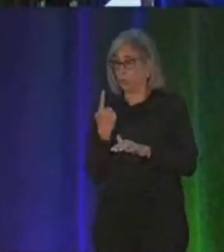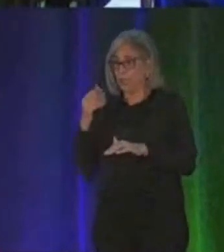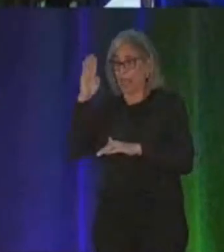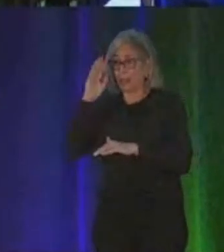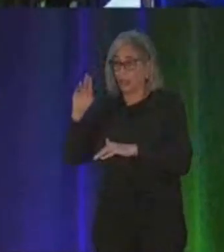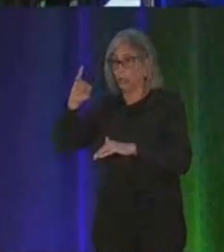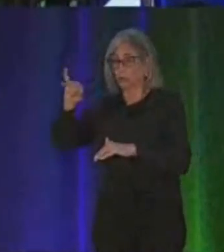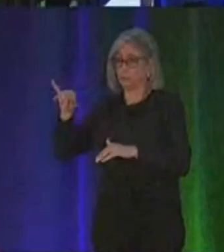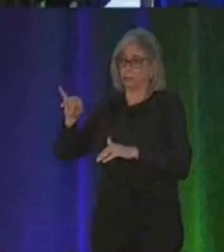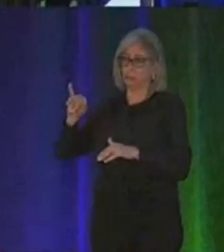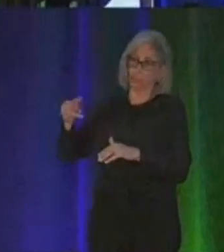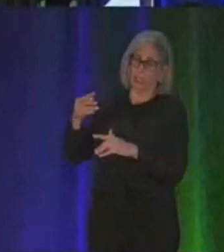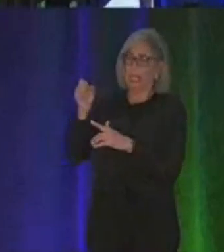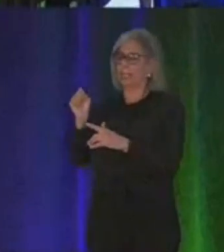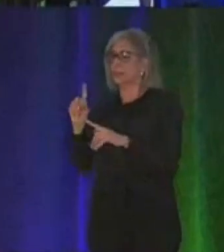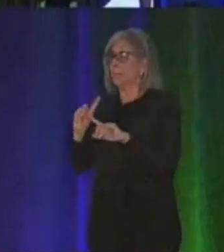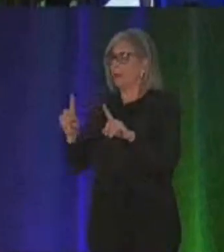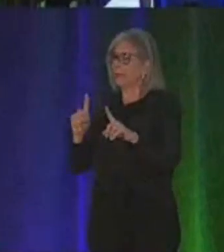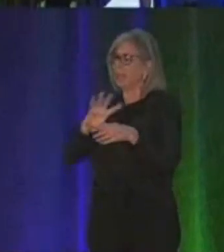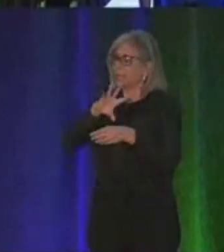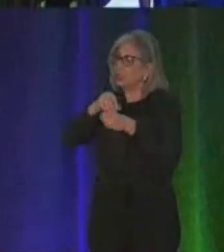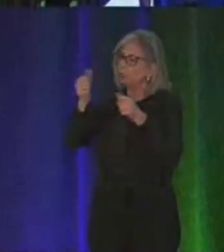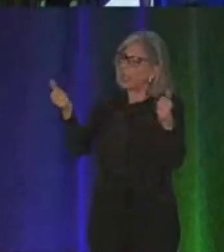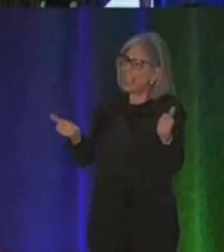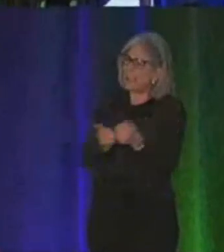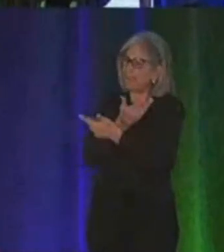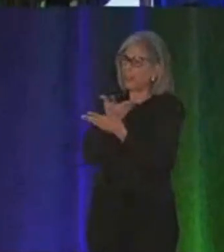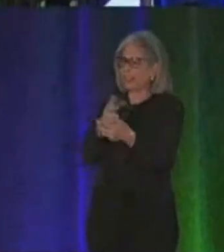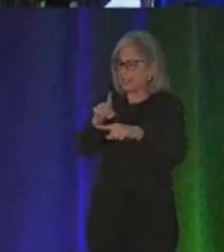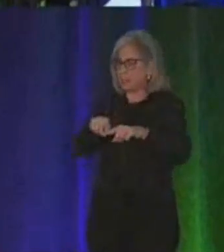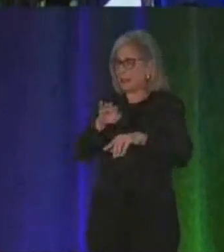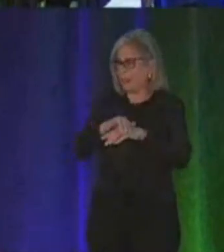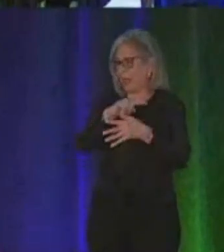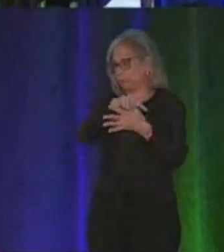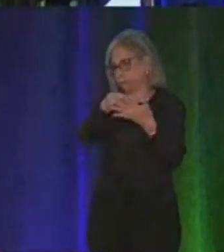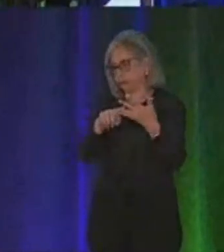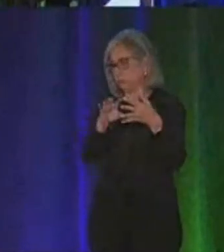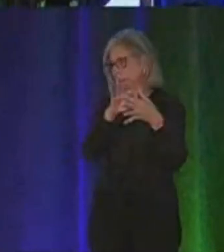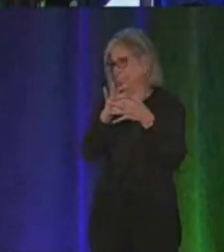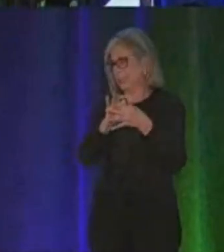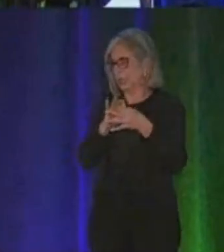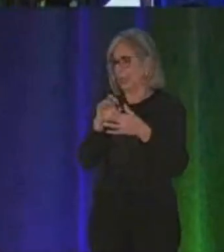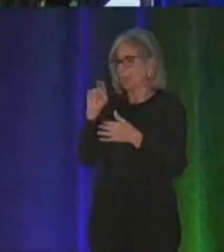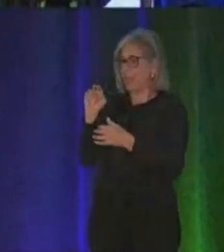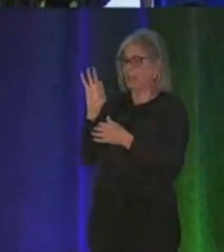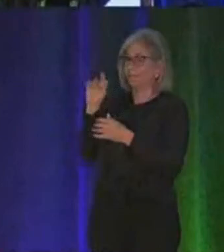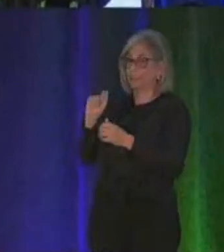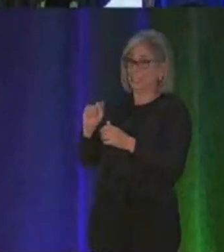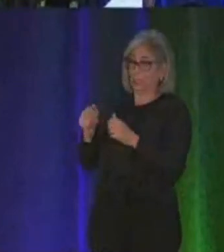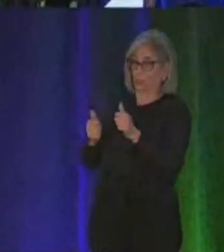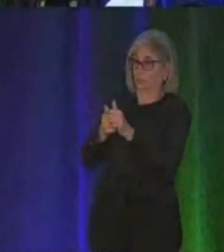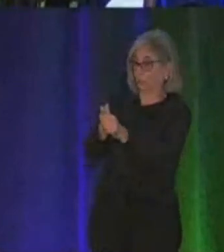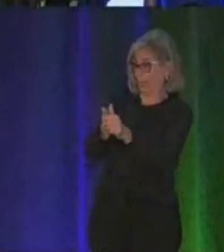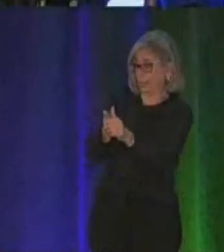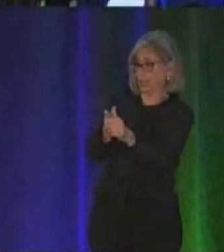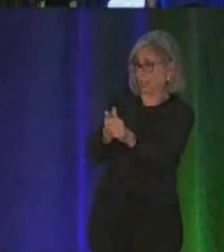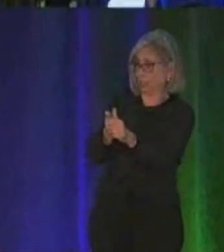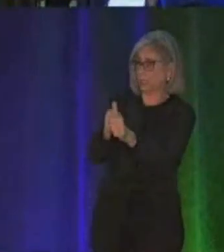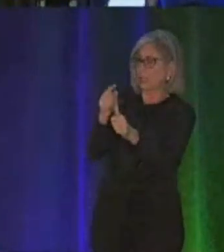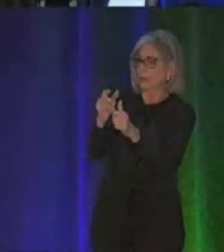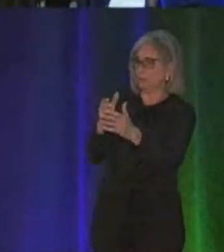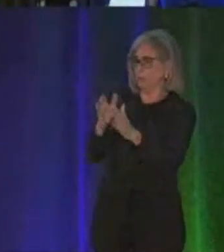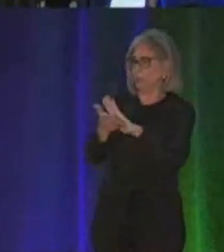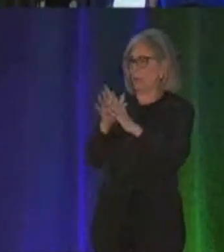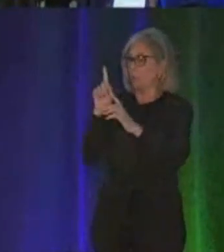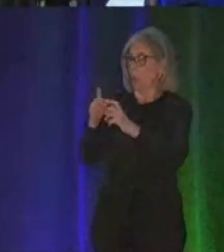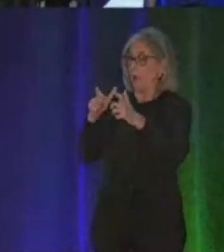to AWS Lambda, you also have to include all its dependencies. So we will trace these NFT files, find all dependent files, bundle them up into one